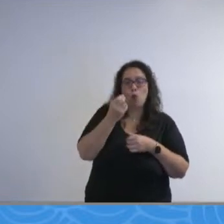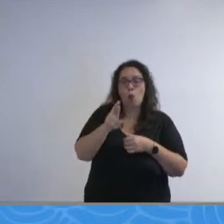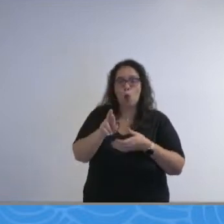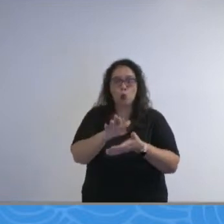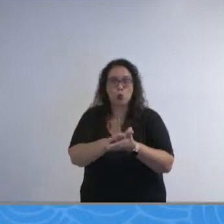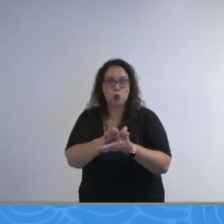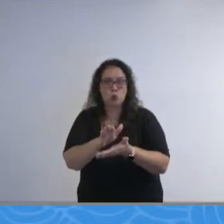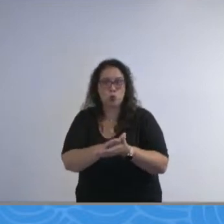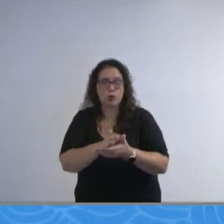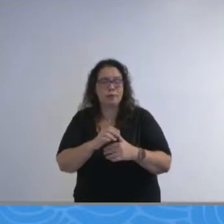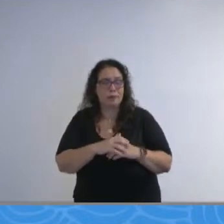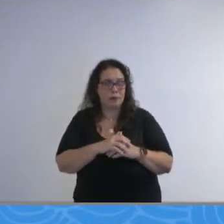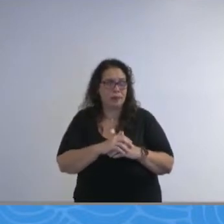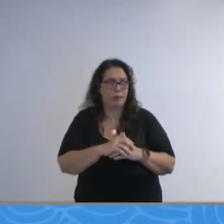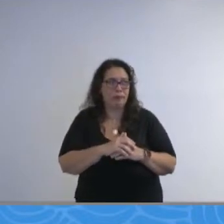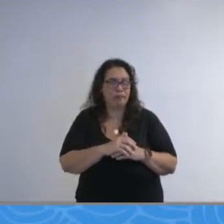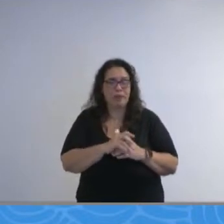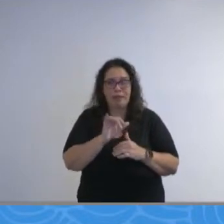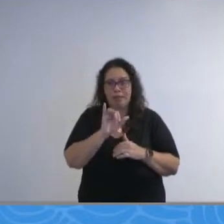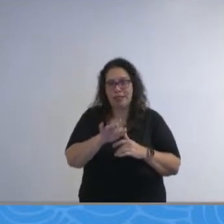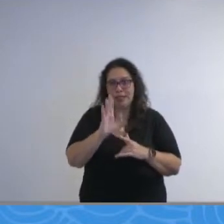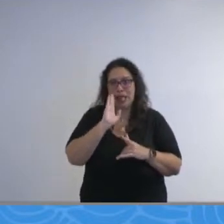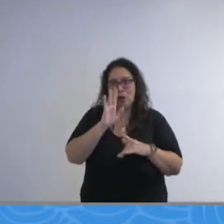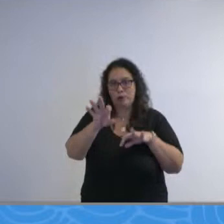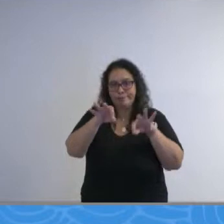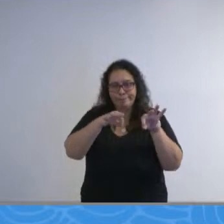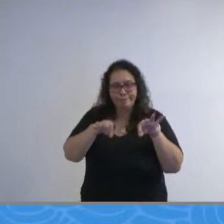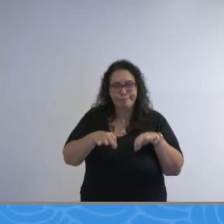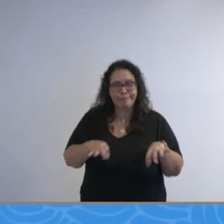This would also describe the medical protocol.